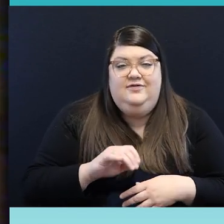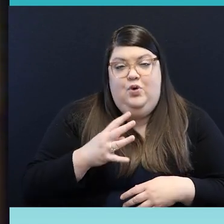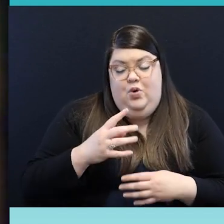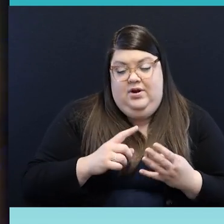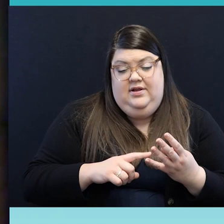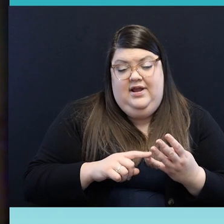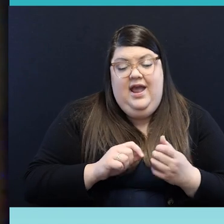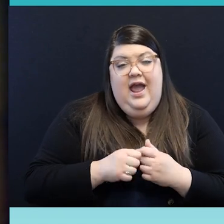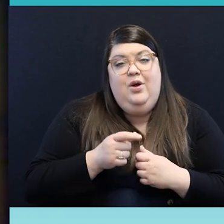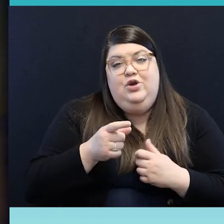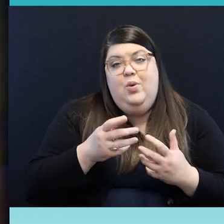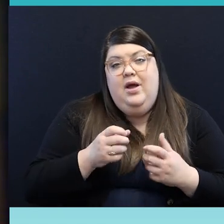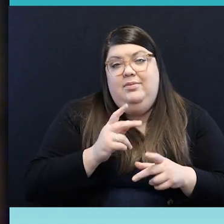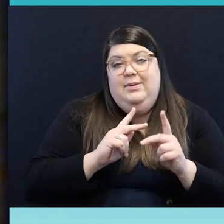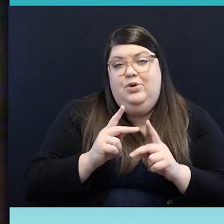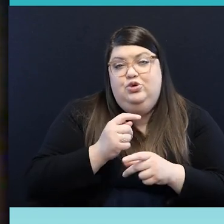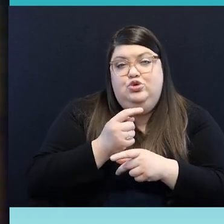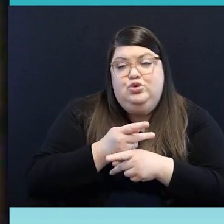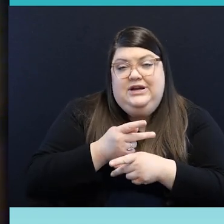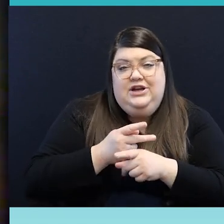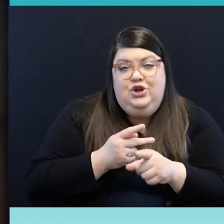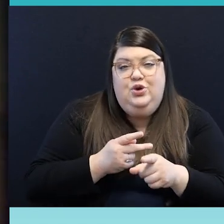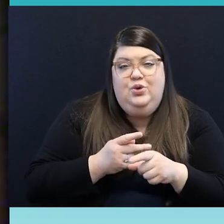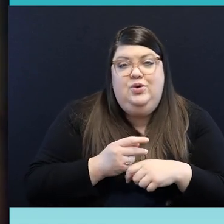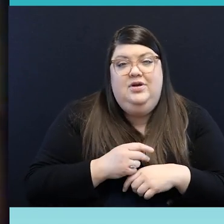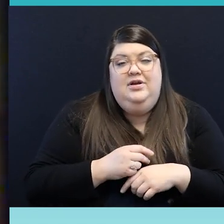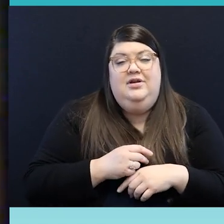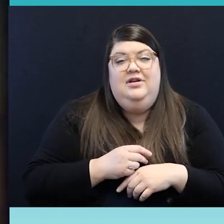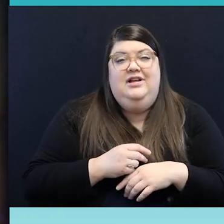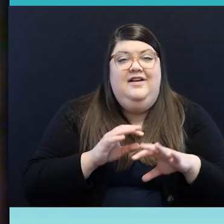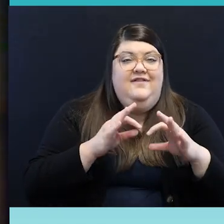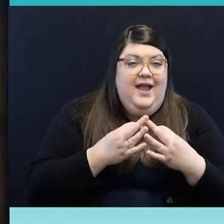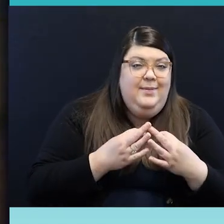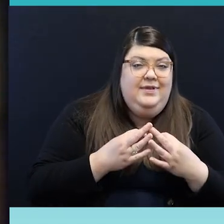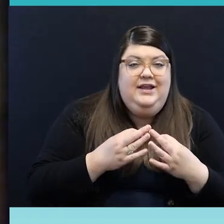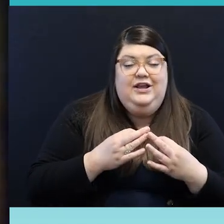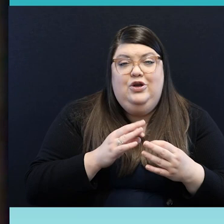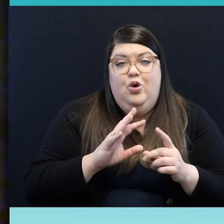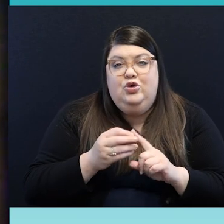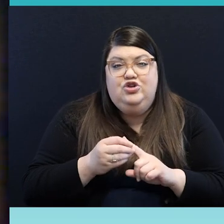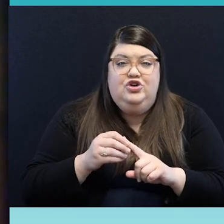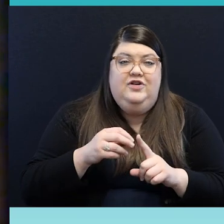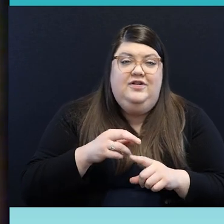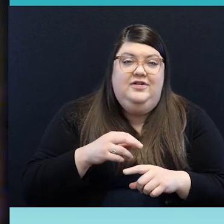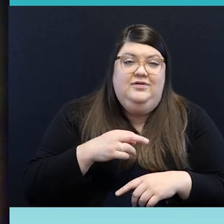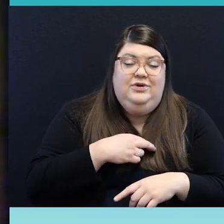Four, how you want people to treat you in terms of family, culture, faith,